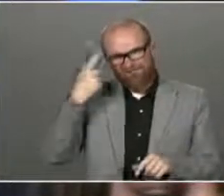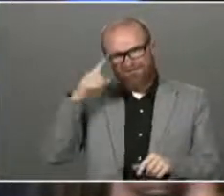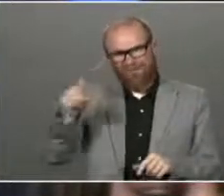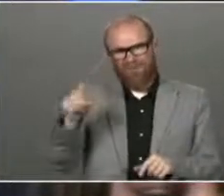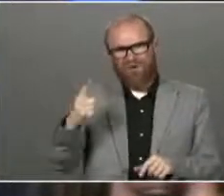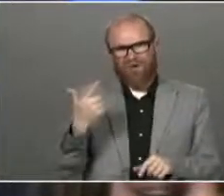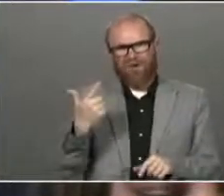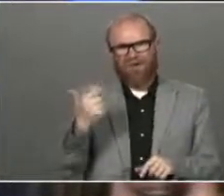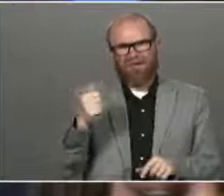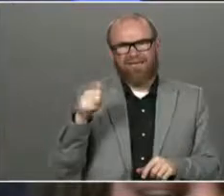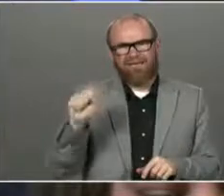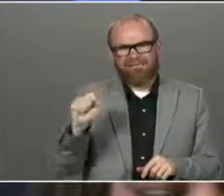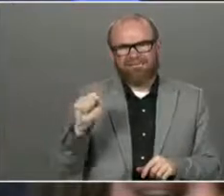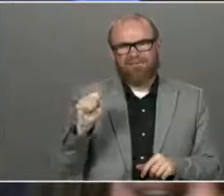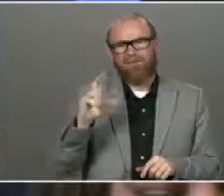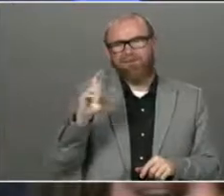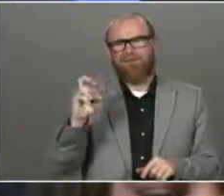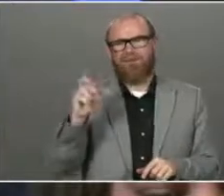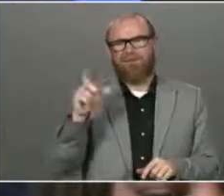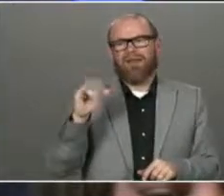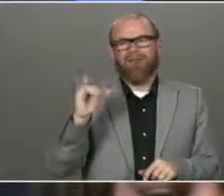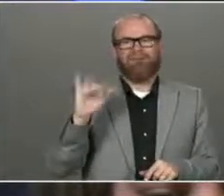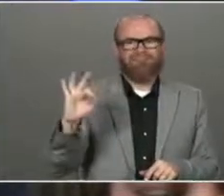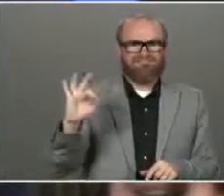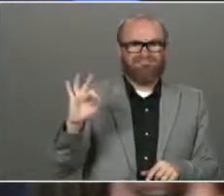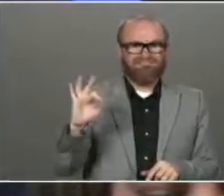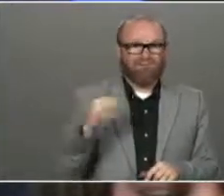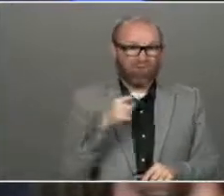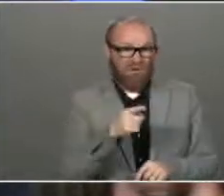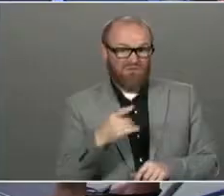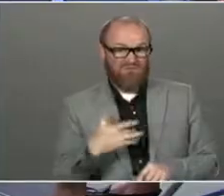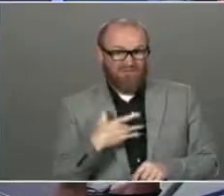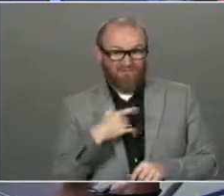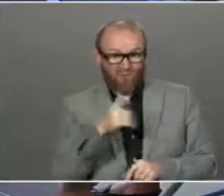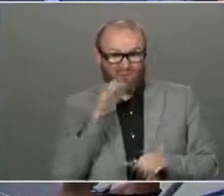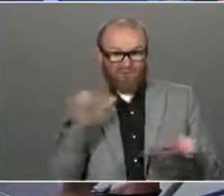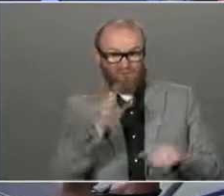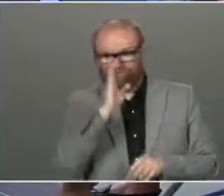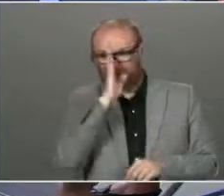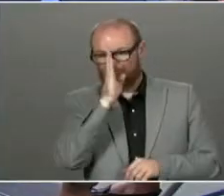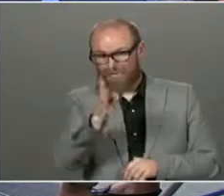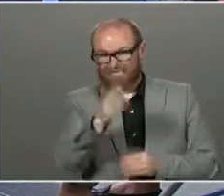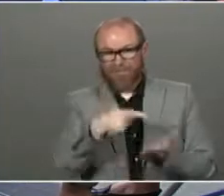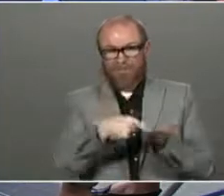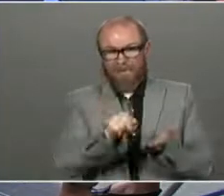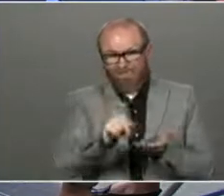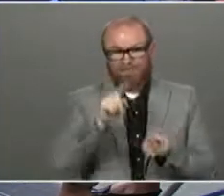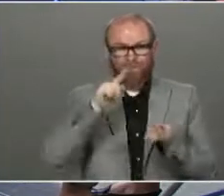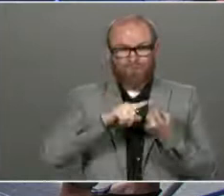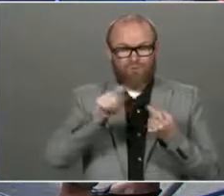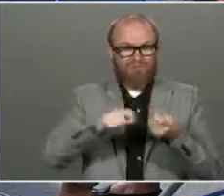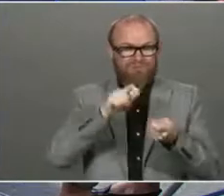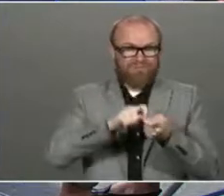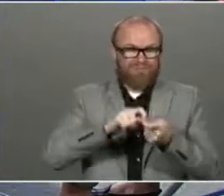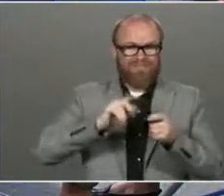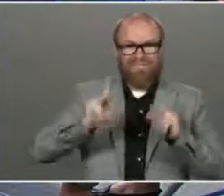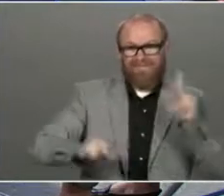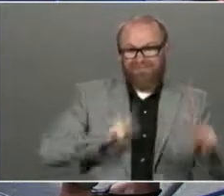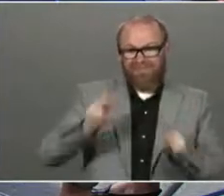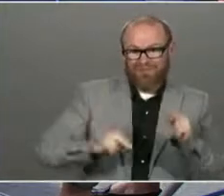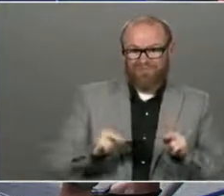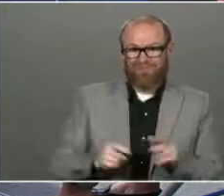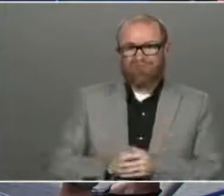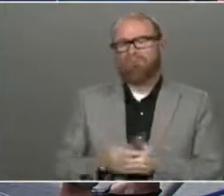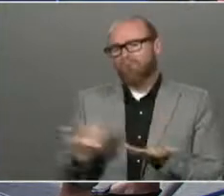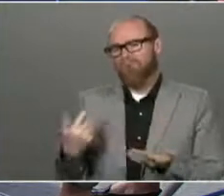gas relief because of the high cost of gas? Are you looking at direct payments to certain individuals? So we've